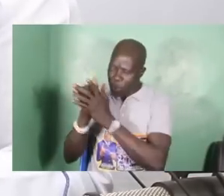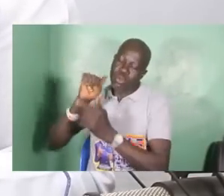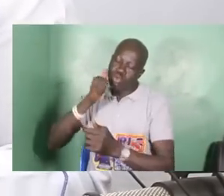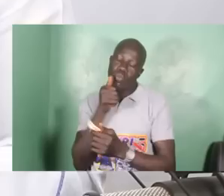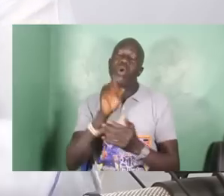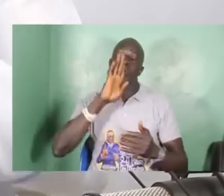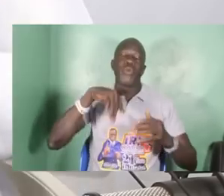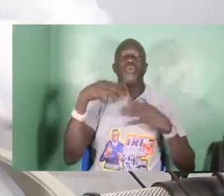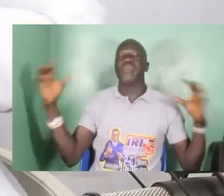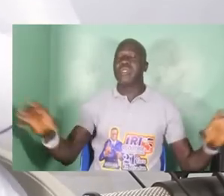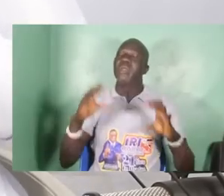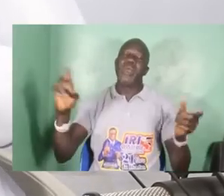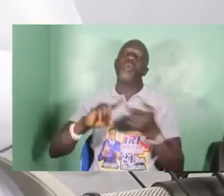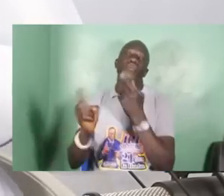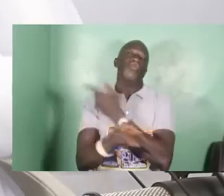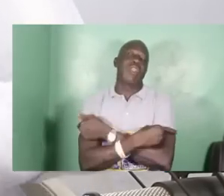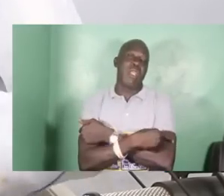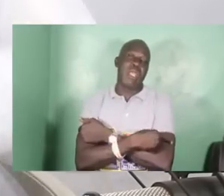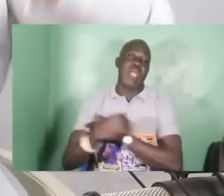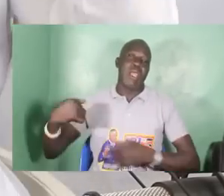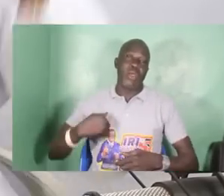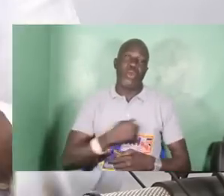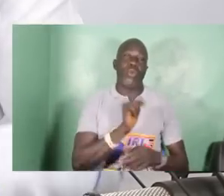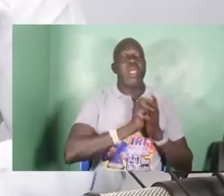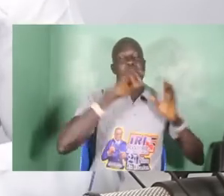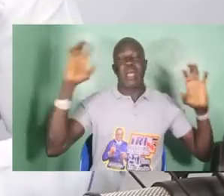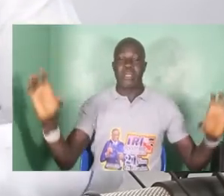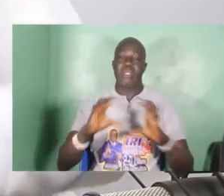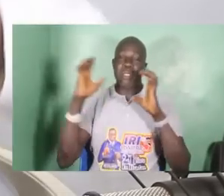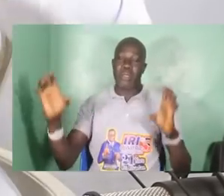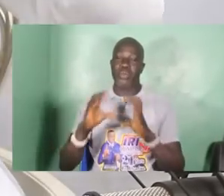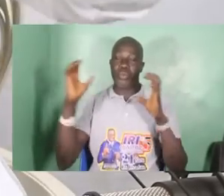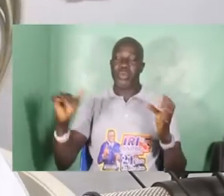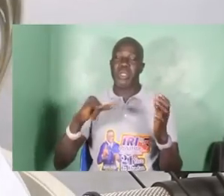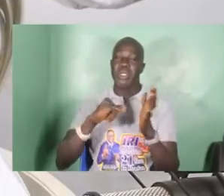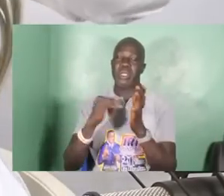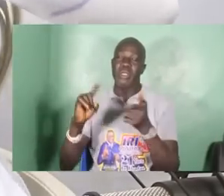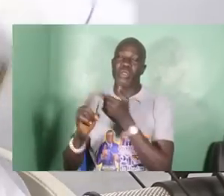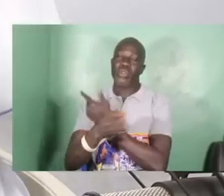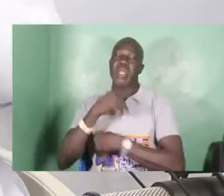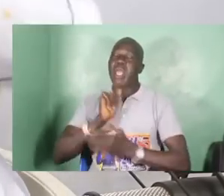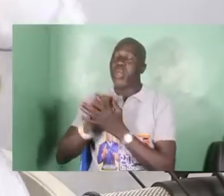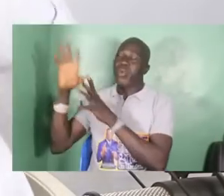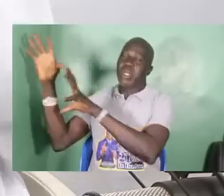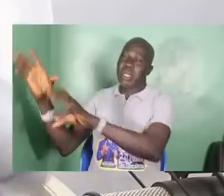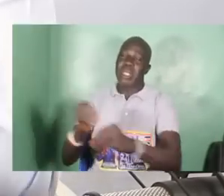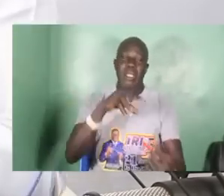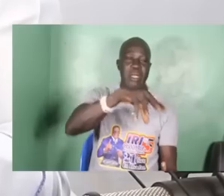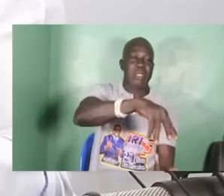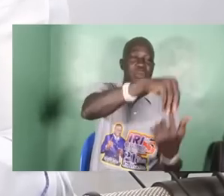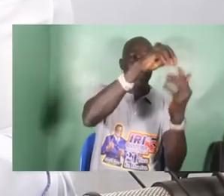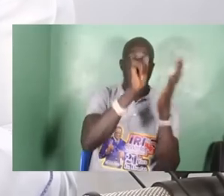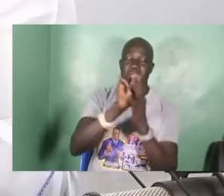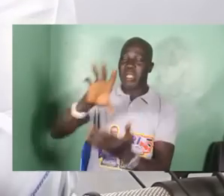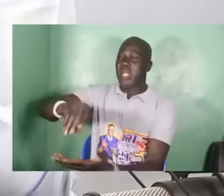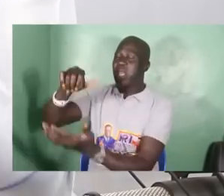though we celebrate tomorrow ama loni but today awa ma celebrate we will shajo yore adema mo spiritual area nbe and